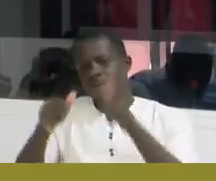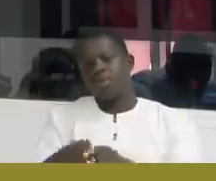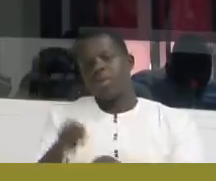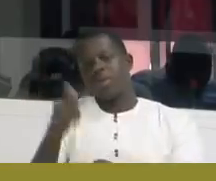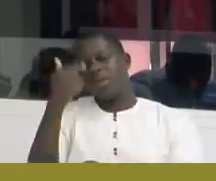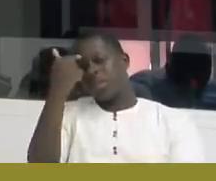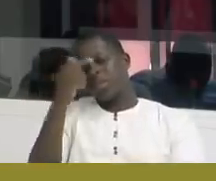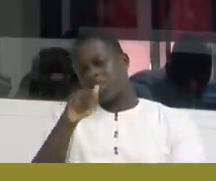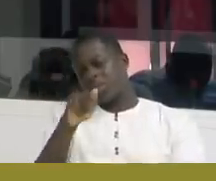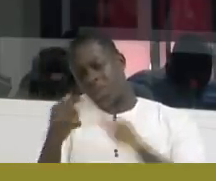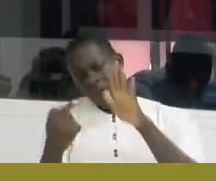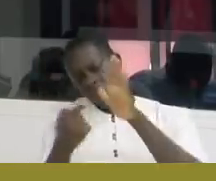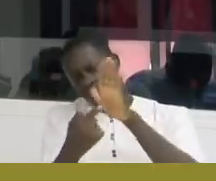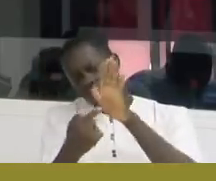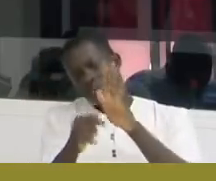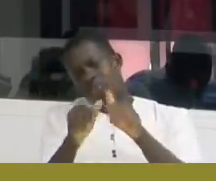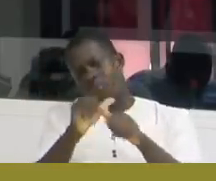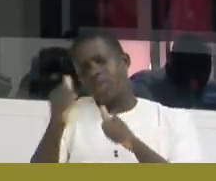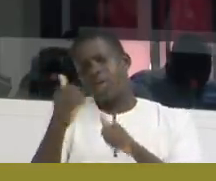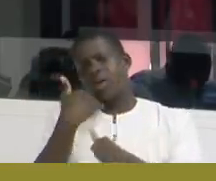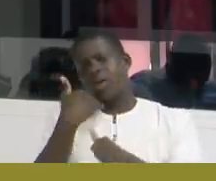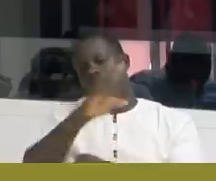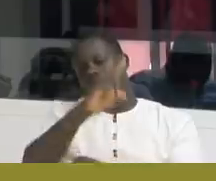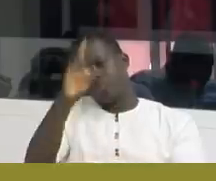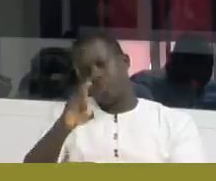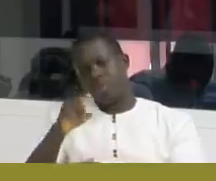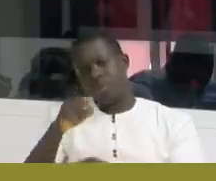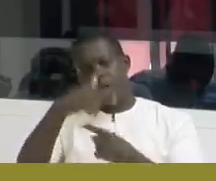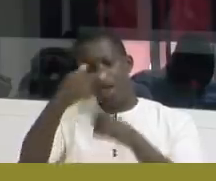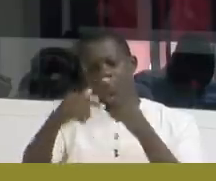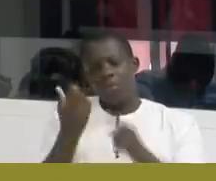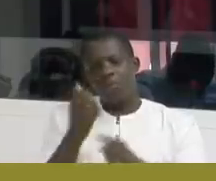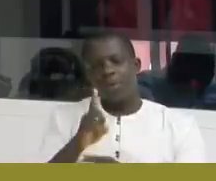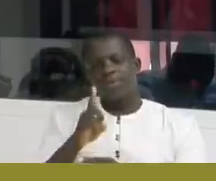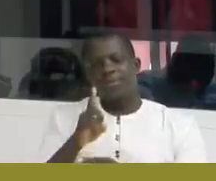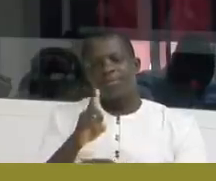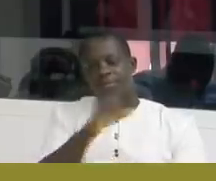you inquired? About the coup?